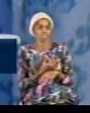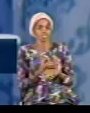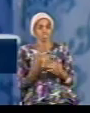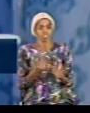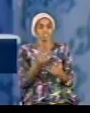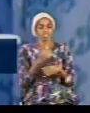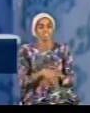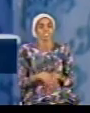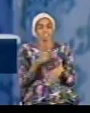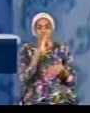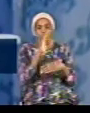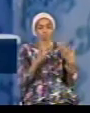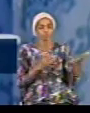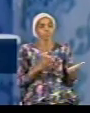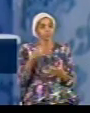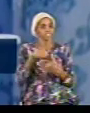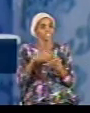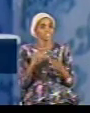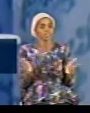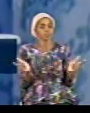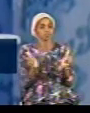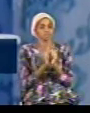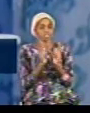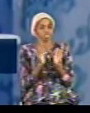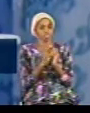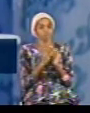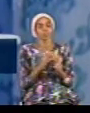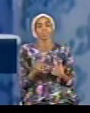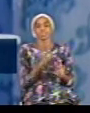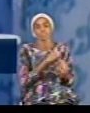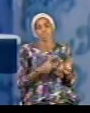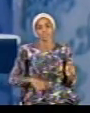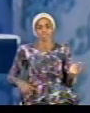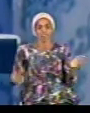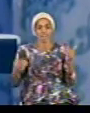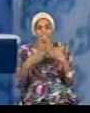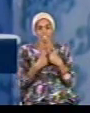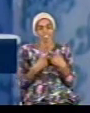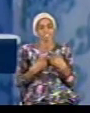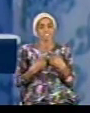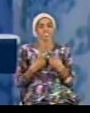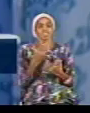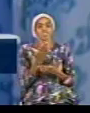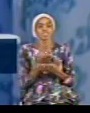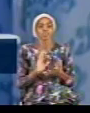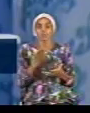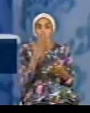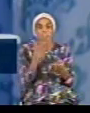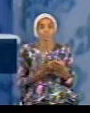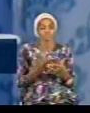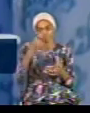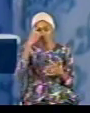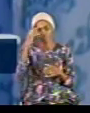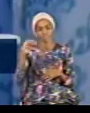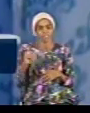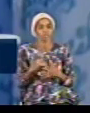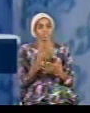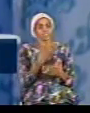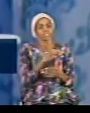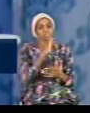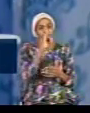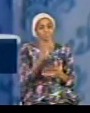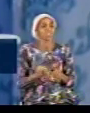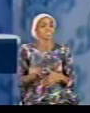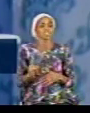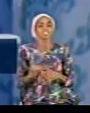good for him. And there is something wonderful that will be coming from our Father in the Lord, who has ministered to